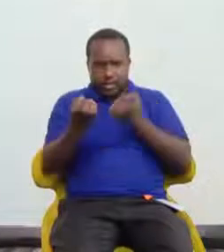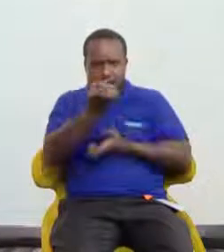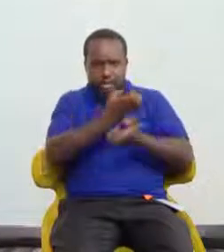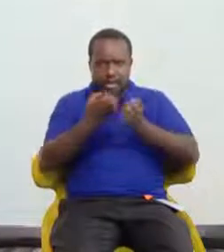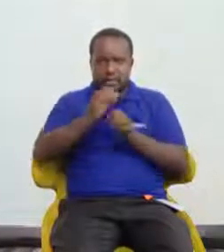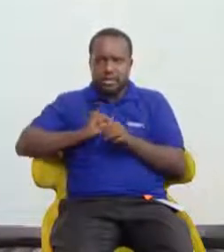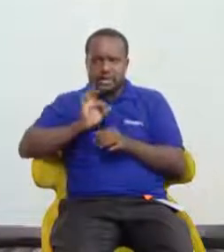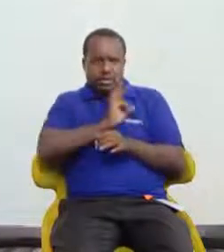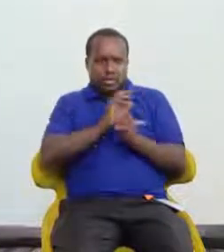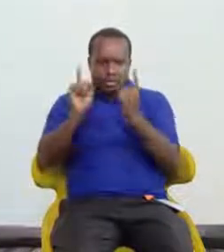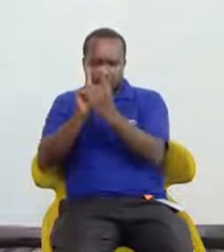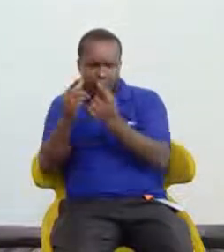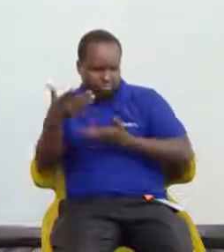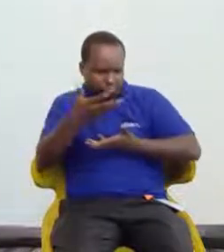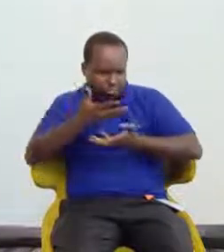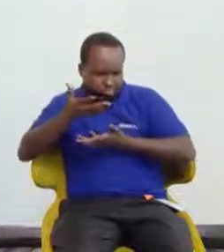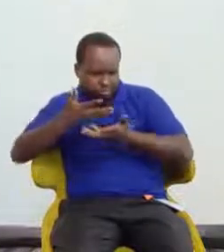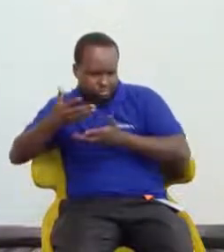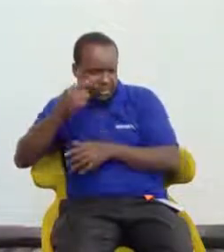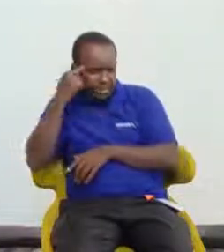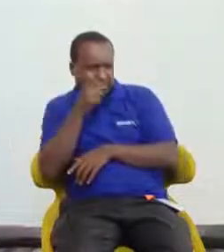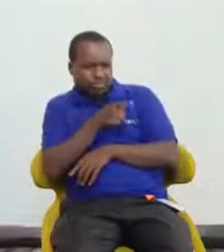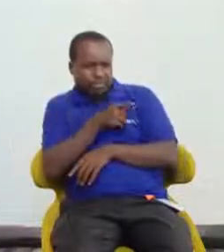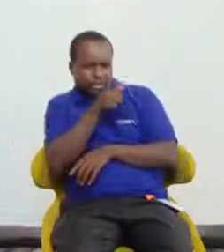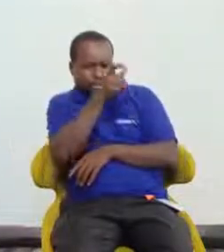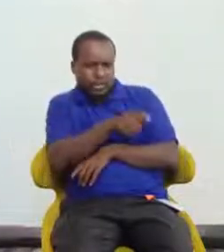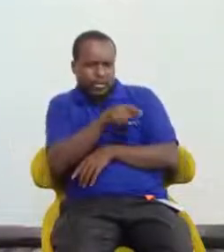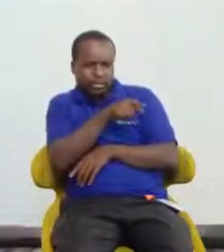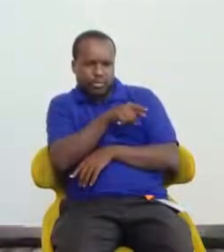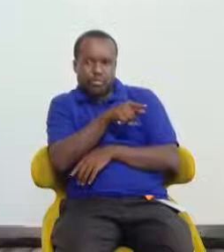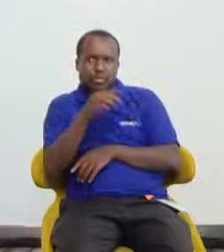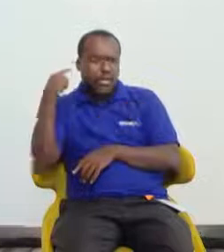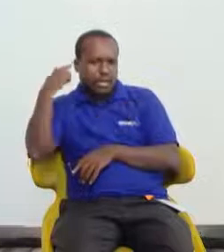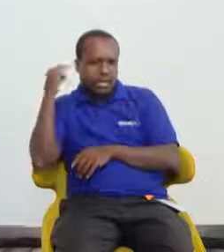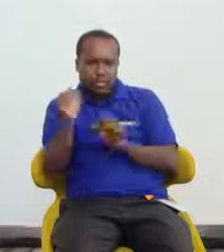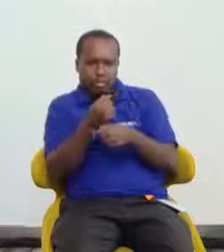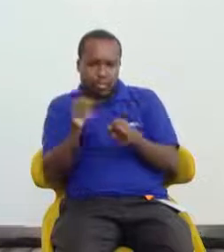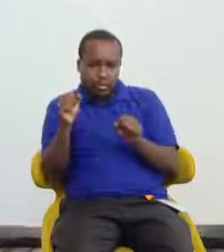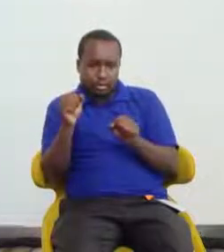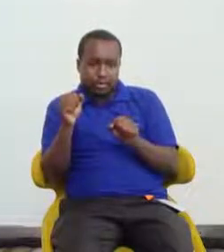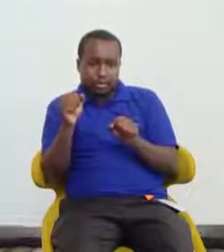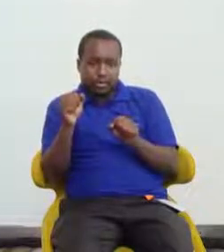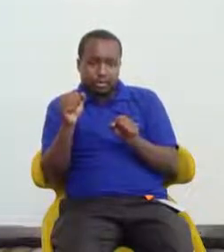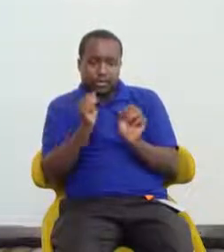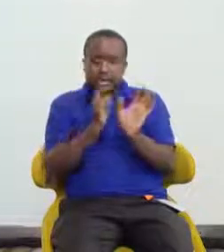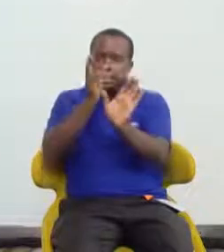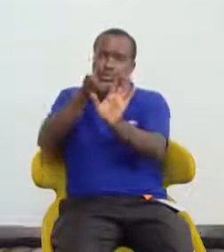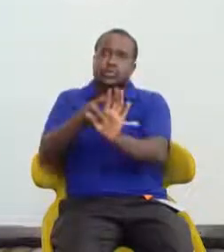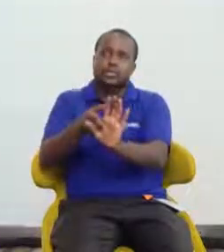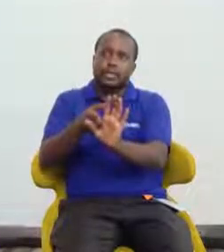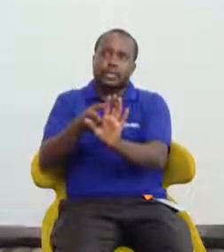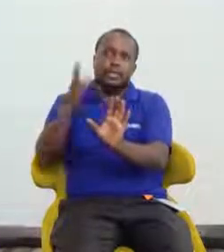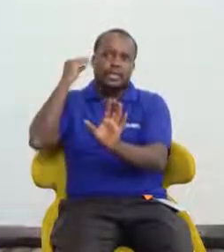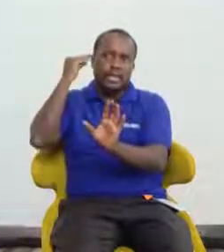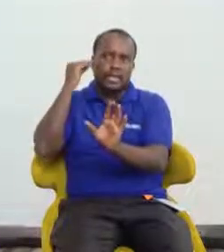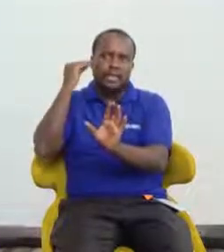talked about me, they thought it's better this person who cannot hear now, because when this person joined the institution, he was hearing.